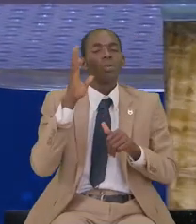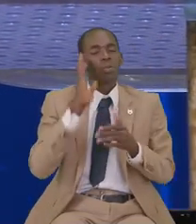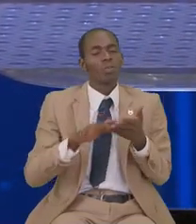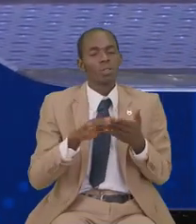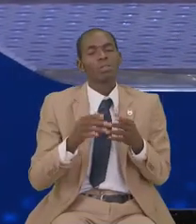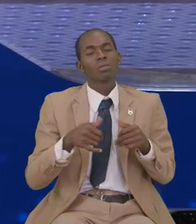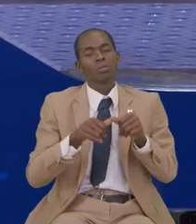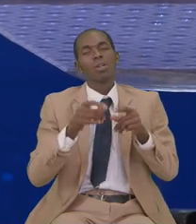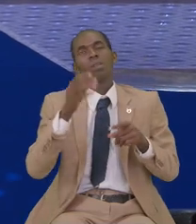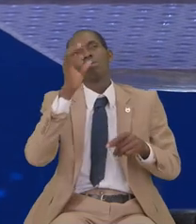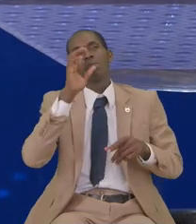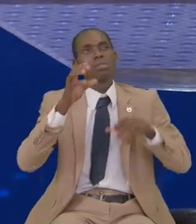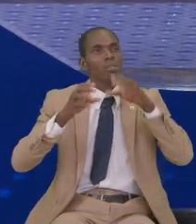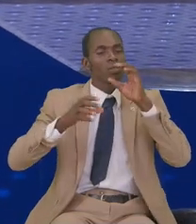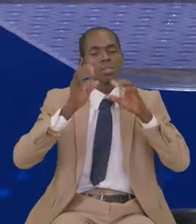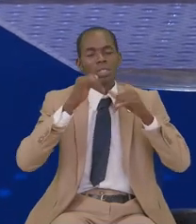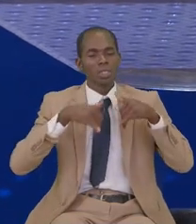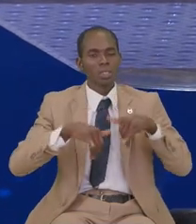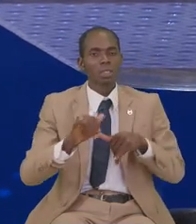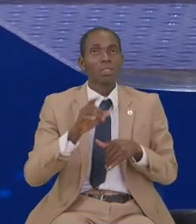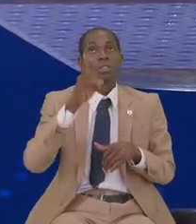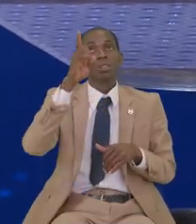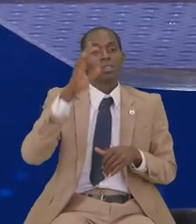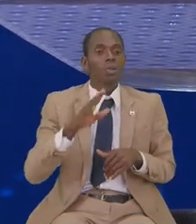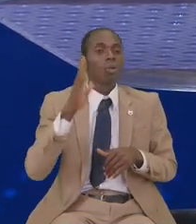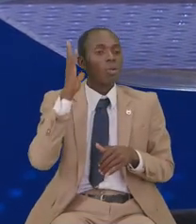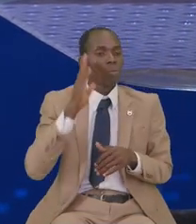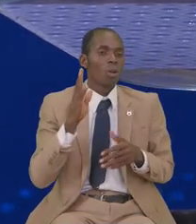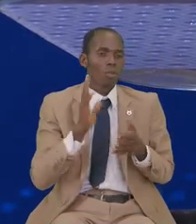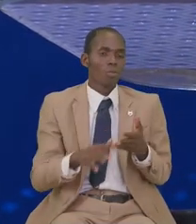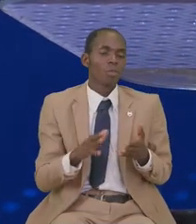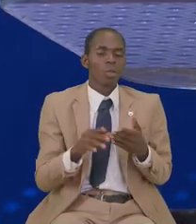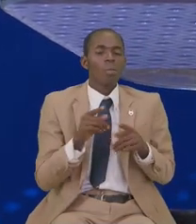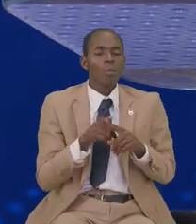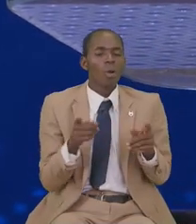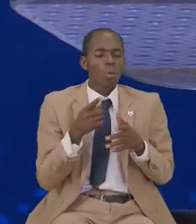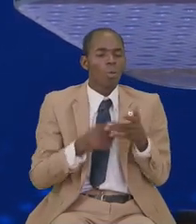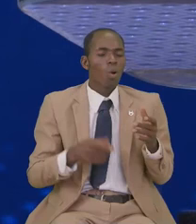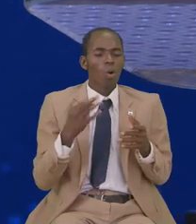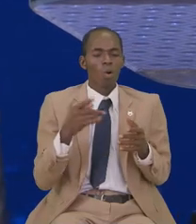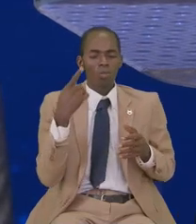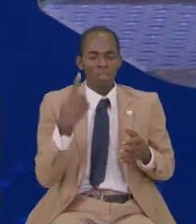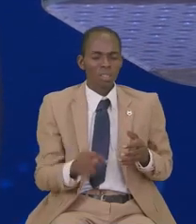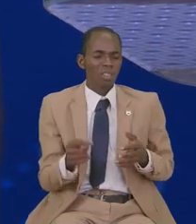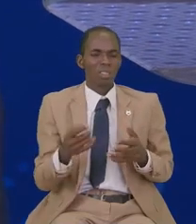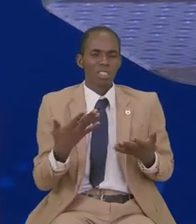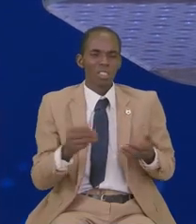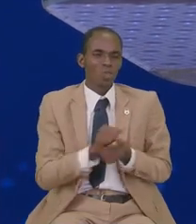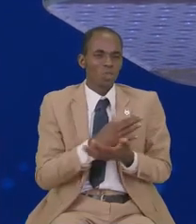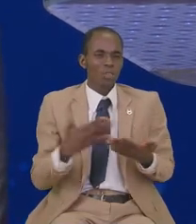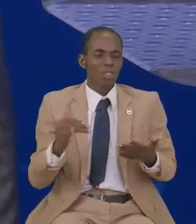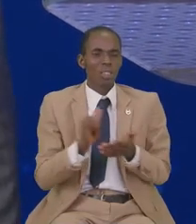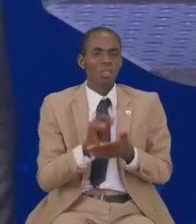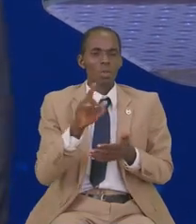drinking. God will forgive. Yes, God will forgive. But what of the damage you've done to your body, to